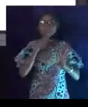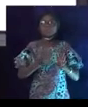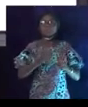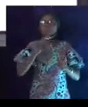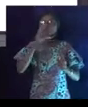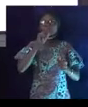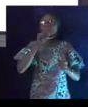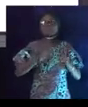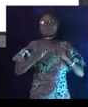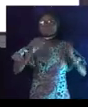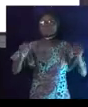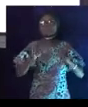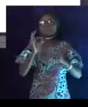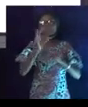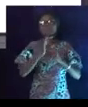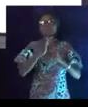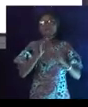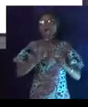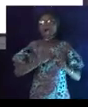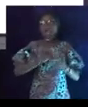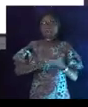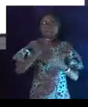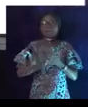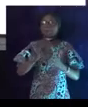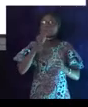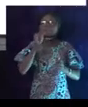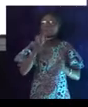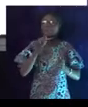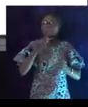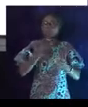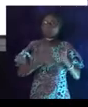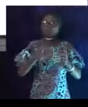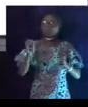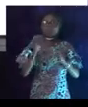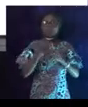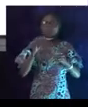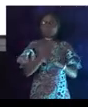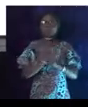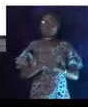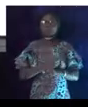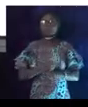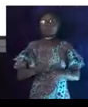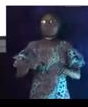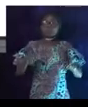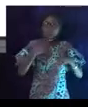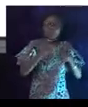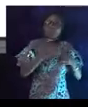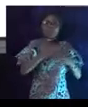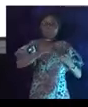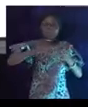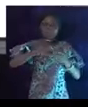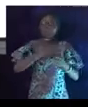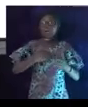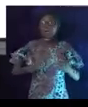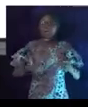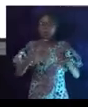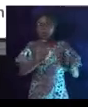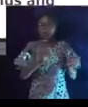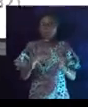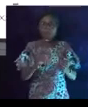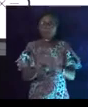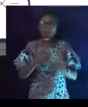I will remove the brackets so that my multiplication will be easy for me. Now, how many 9 goes in 36? I'm sure you've gotten that while you were